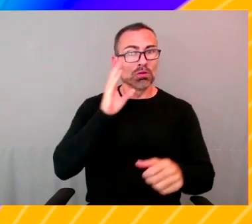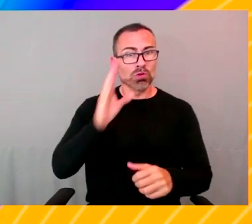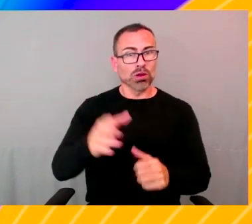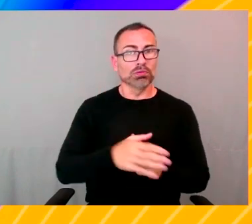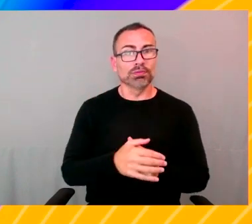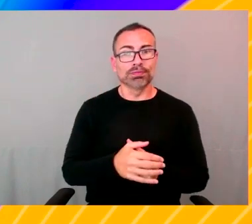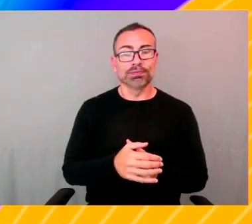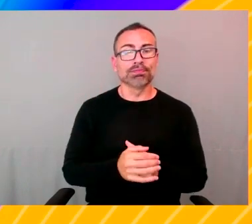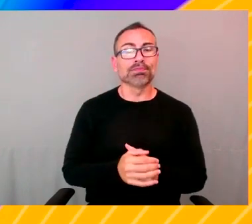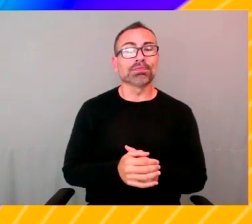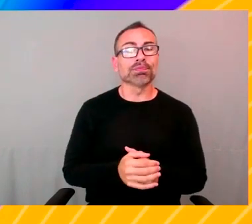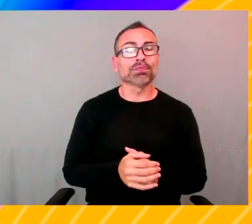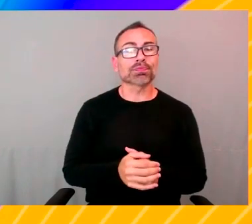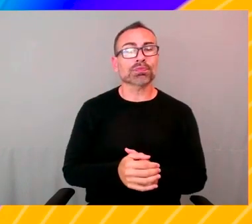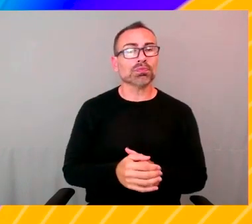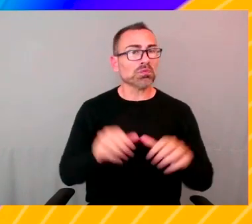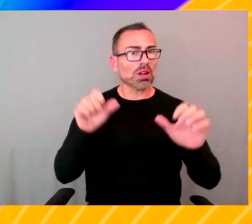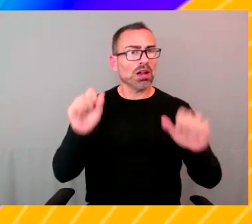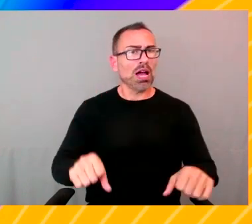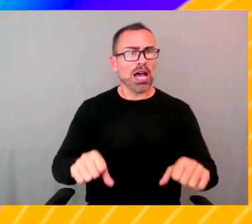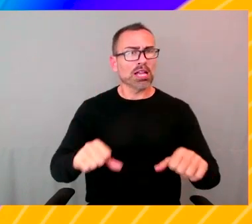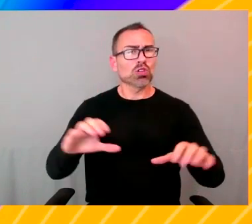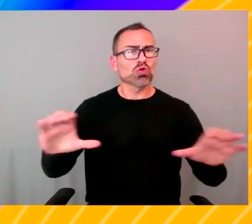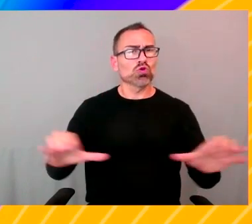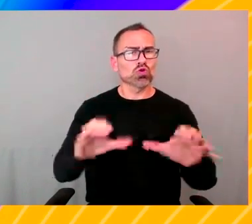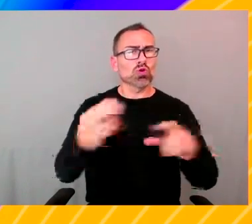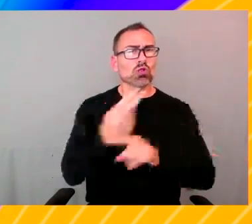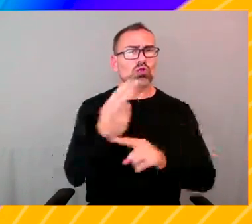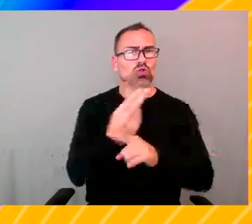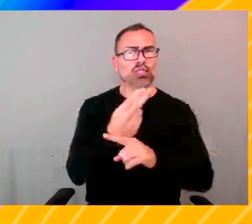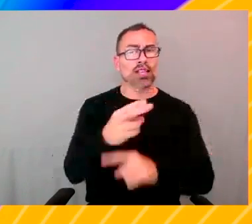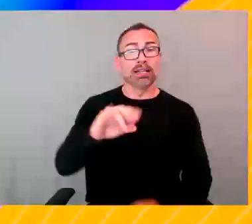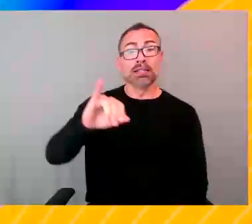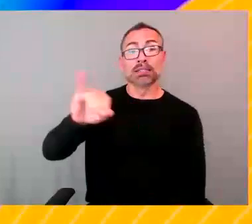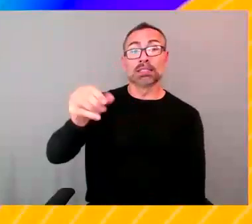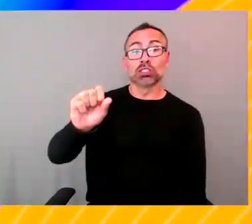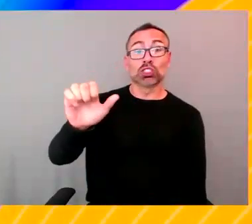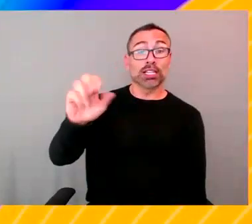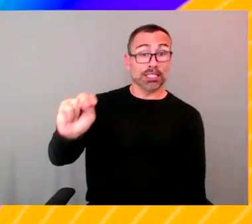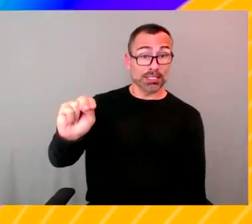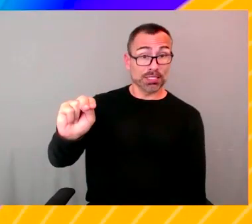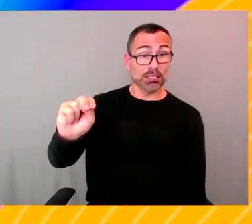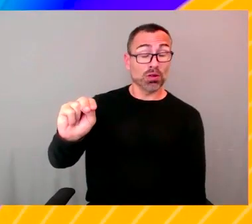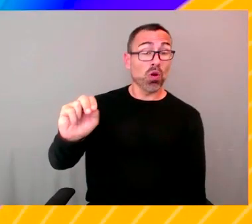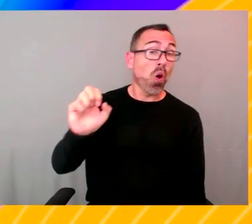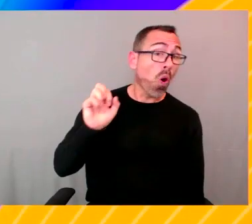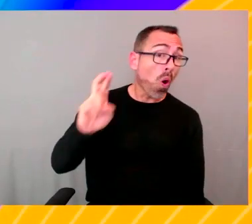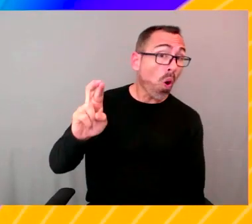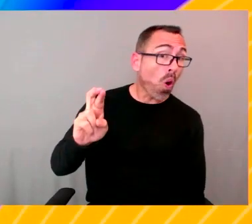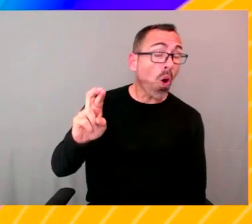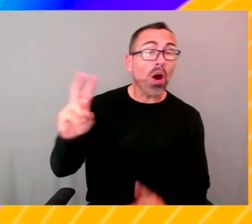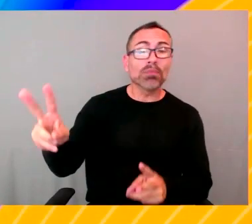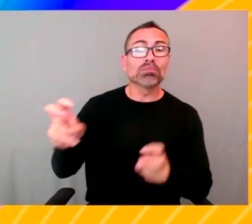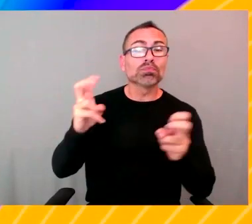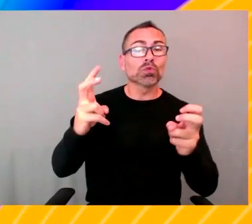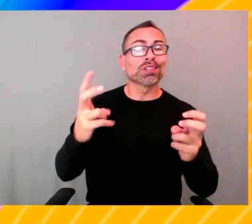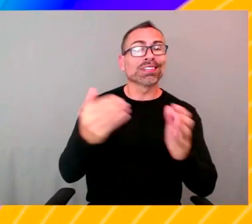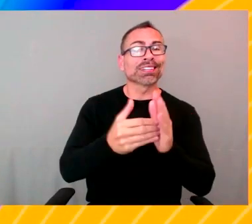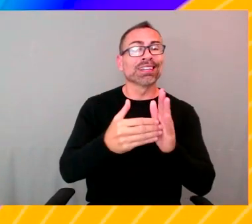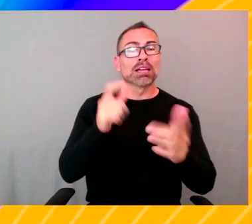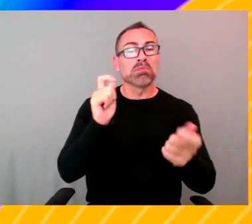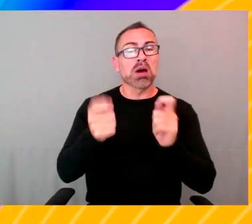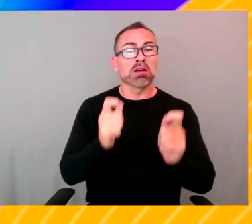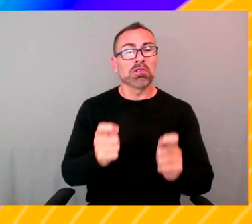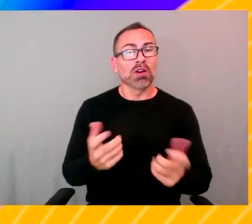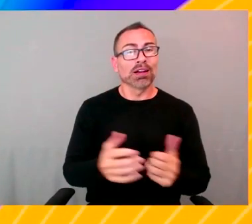as a JSON file and upload it again, or modify it and without losing the